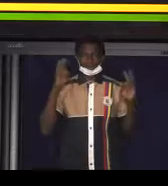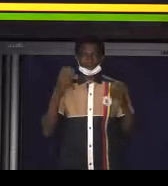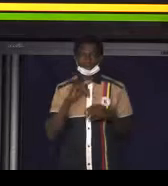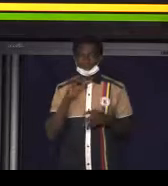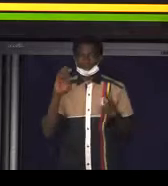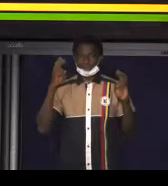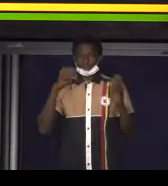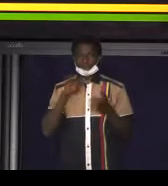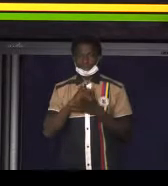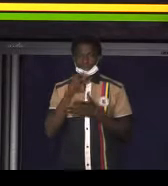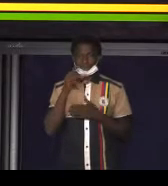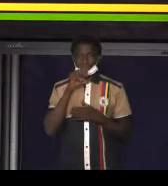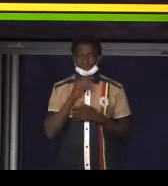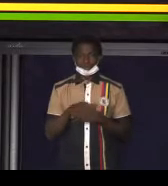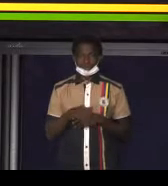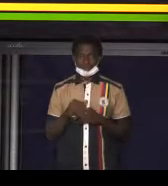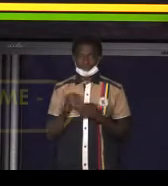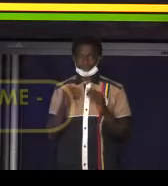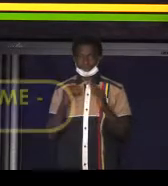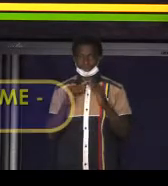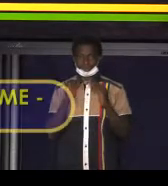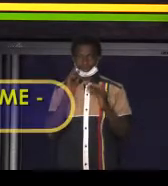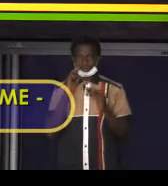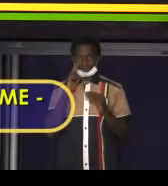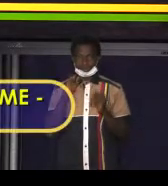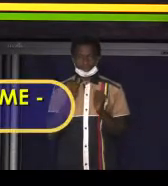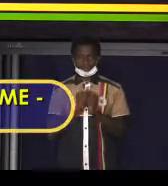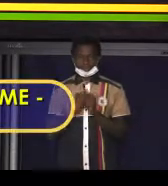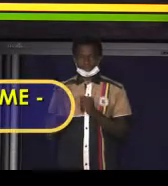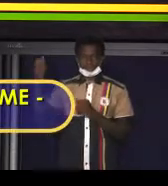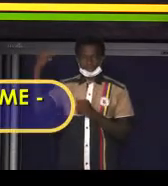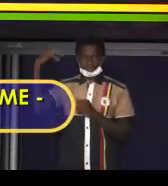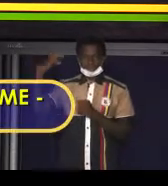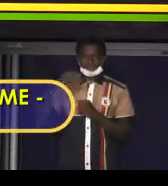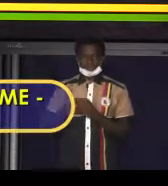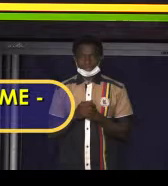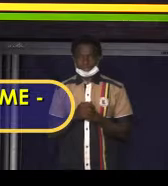very familiar with, and that is electricity. Say that.